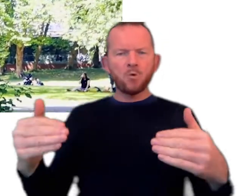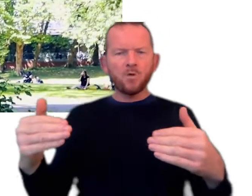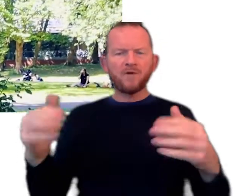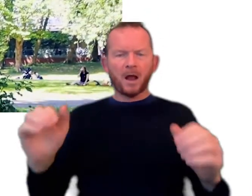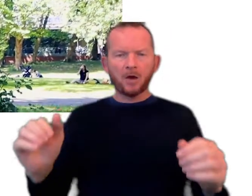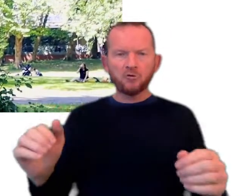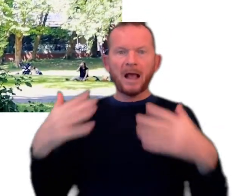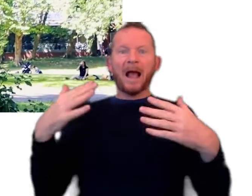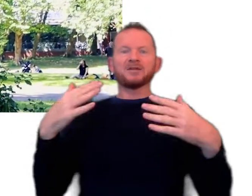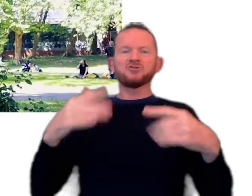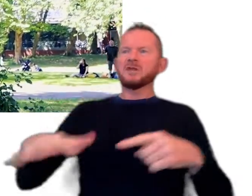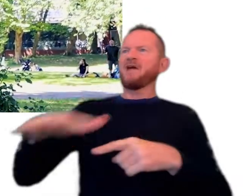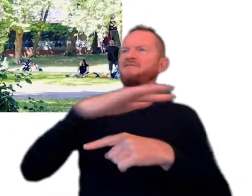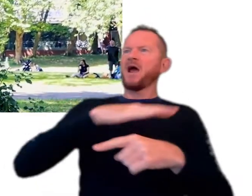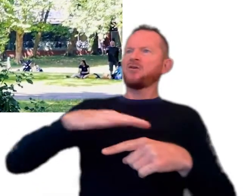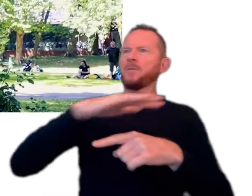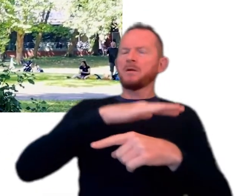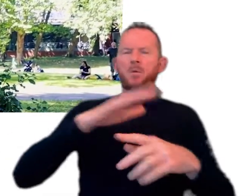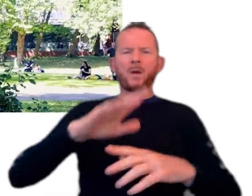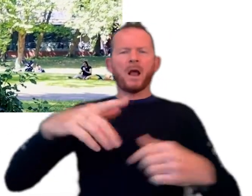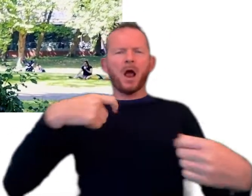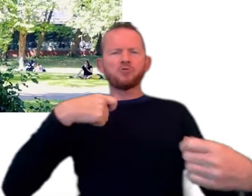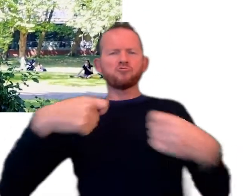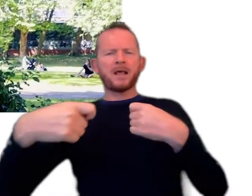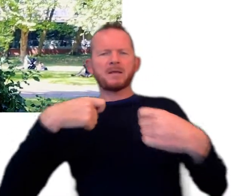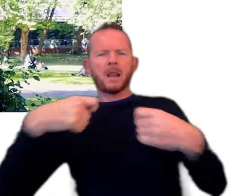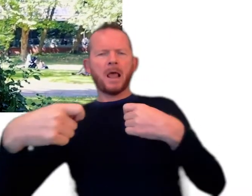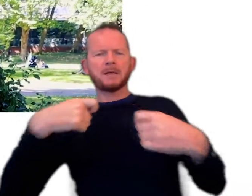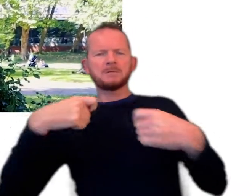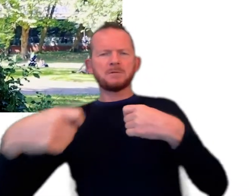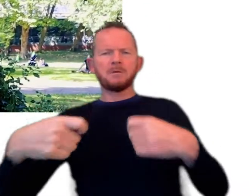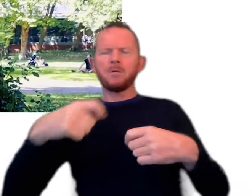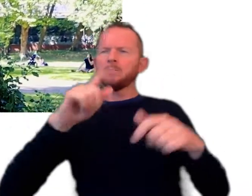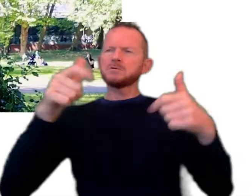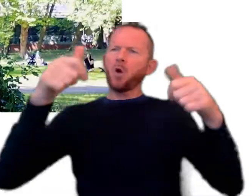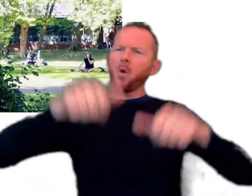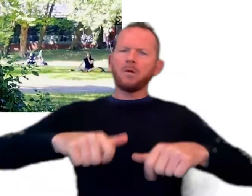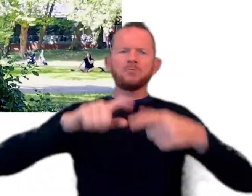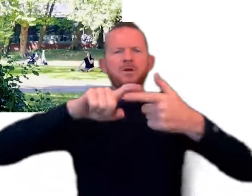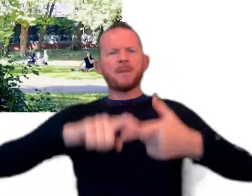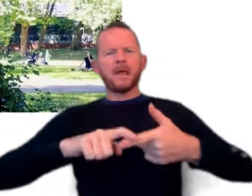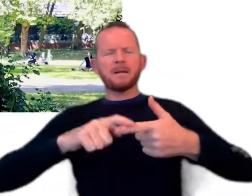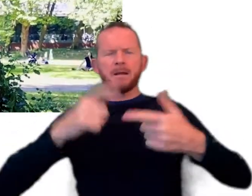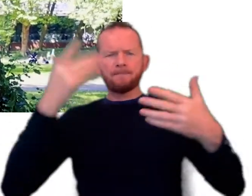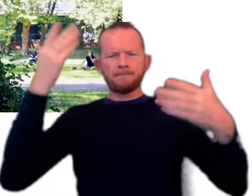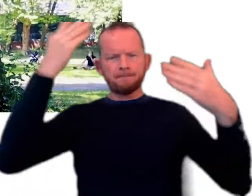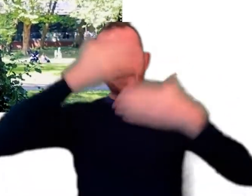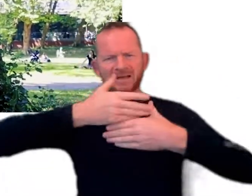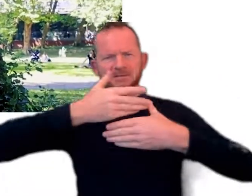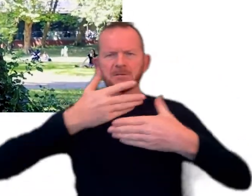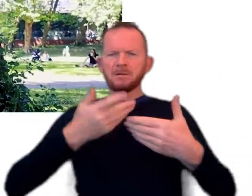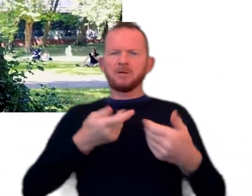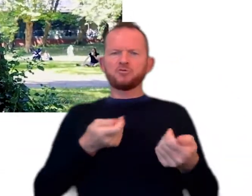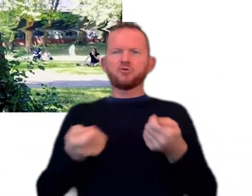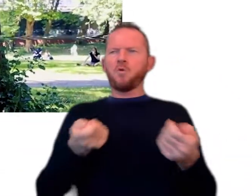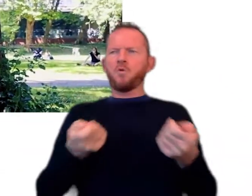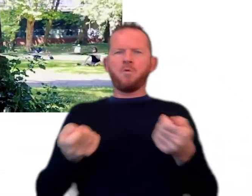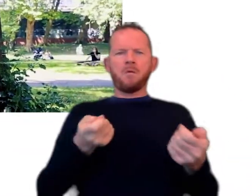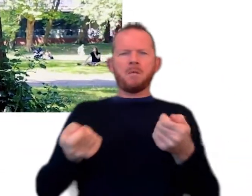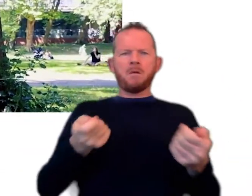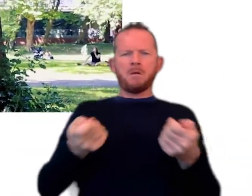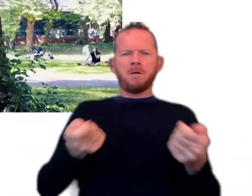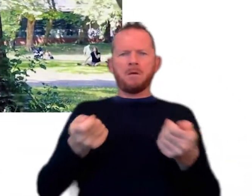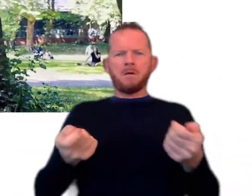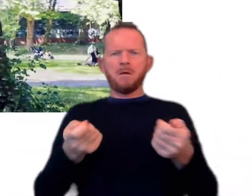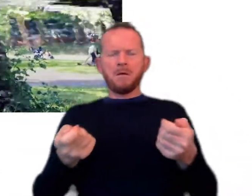react to the environment, we cannot regulate, we must always remain masked and in control. And to be autistic,